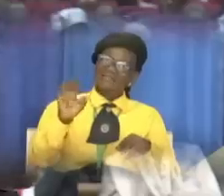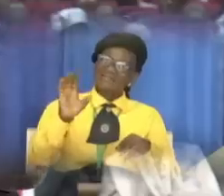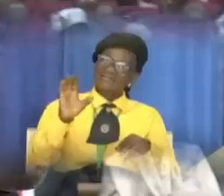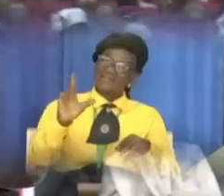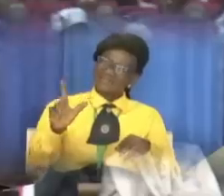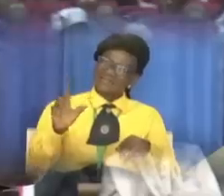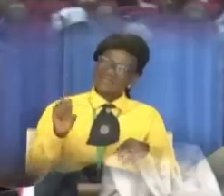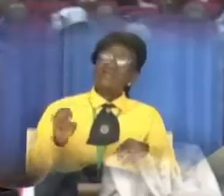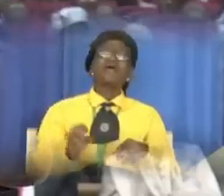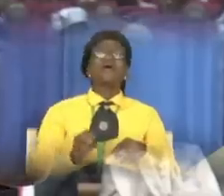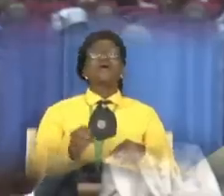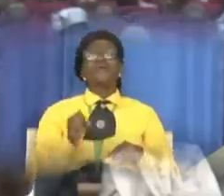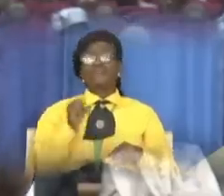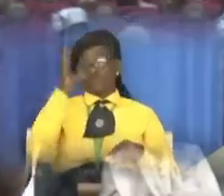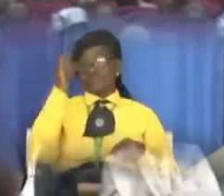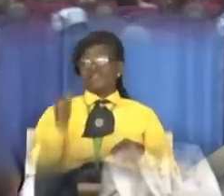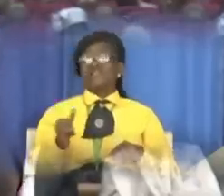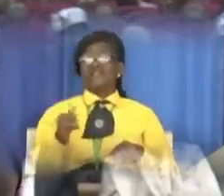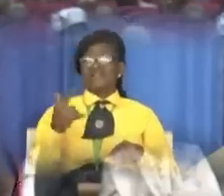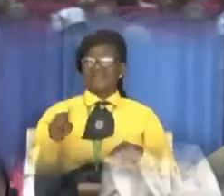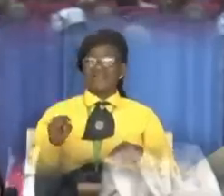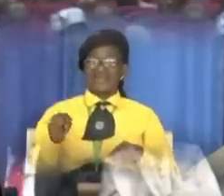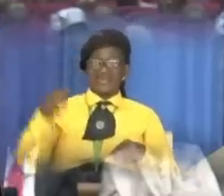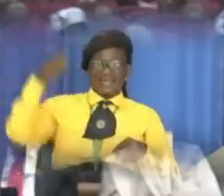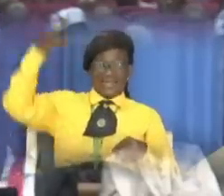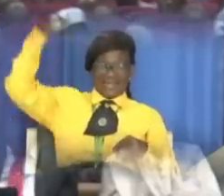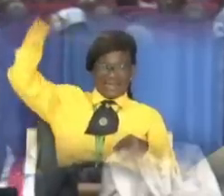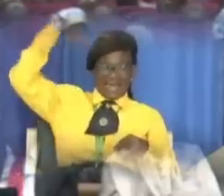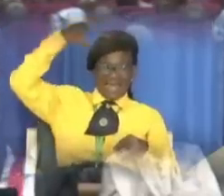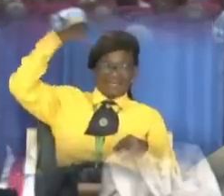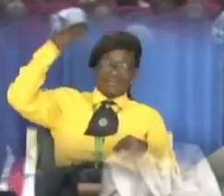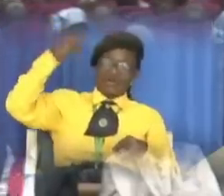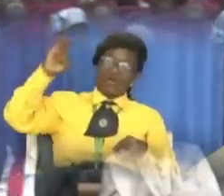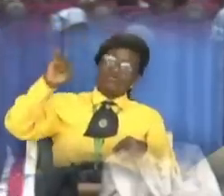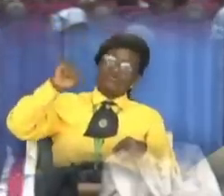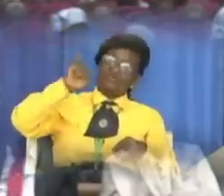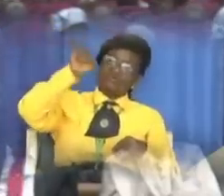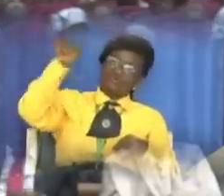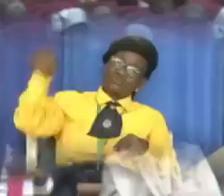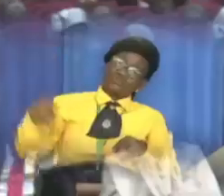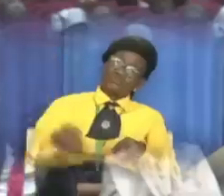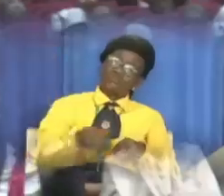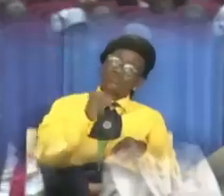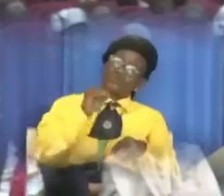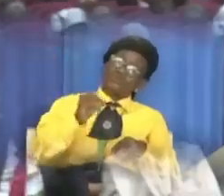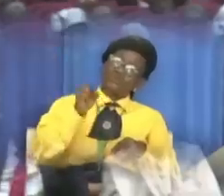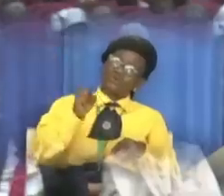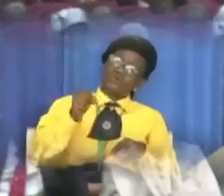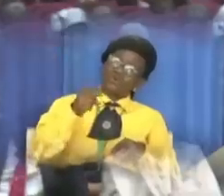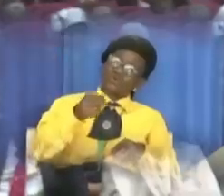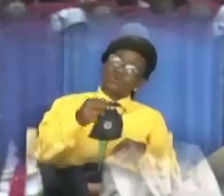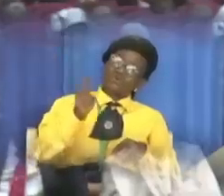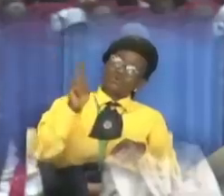Suddenly, the light of Joshua that was shining became dark.